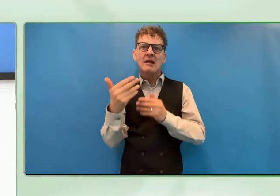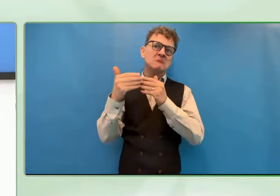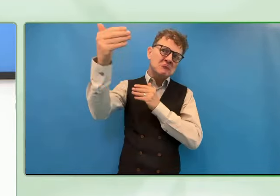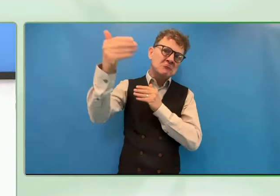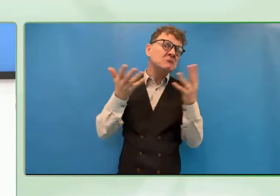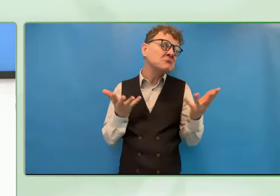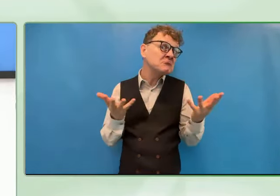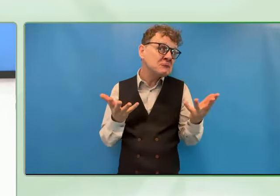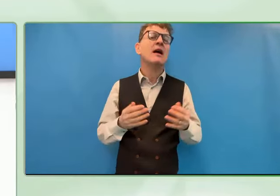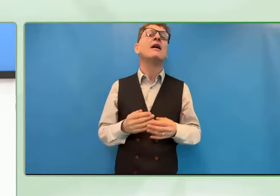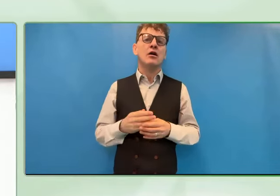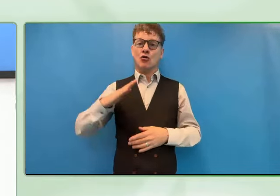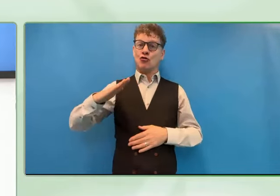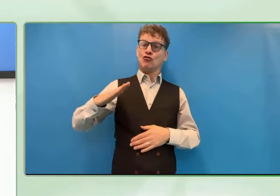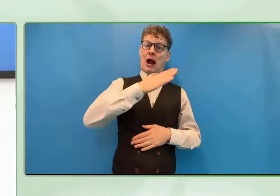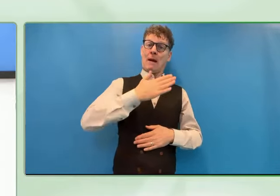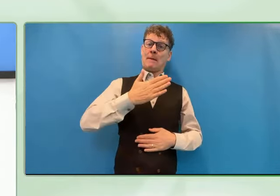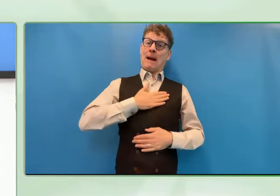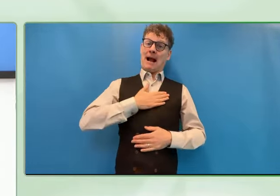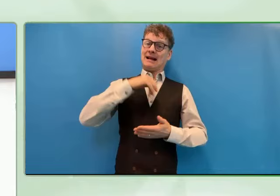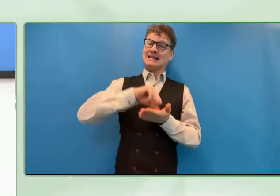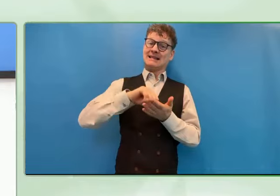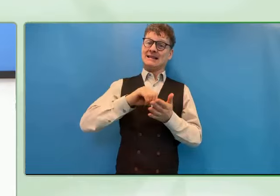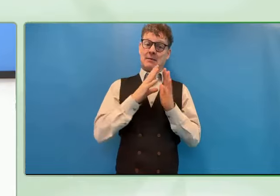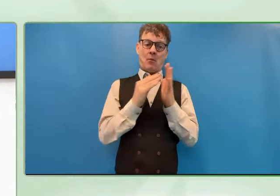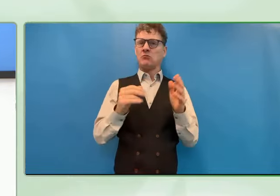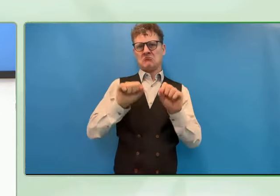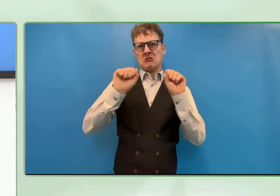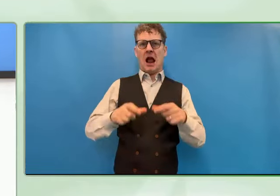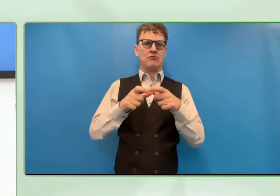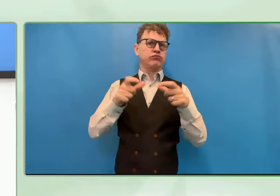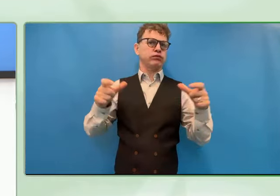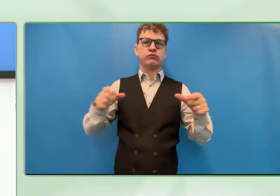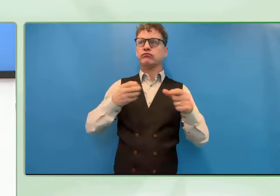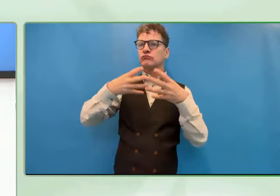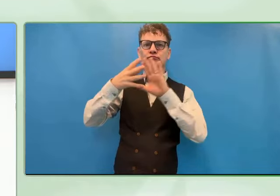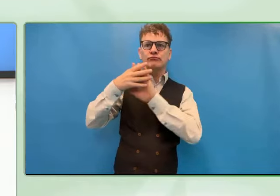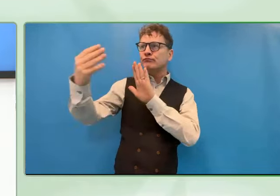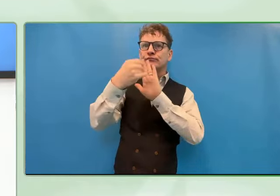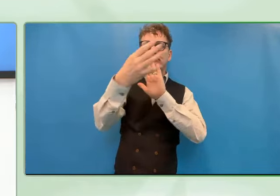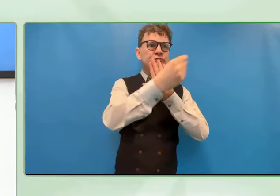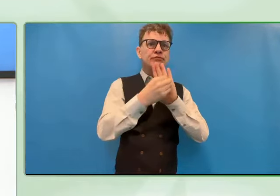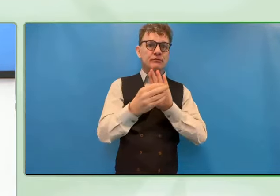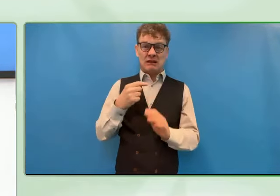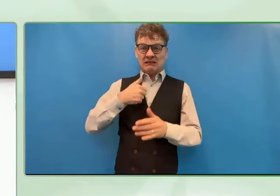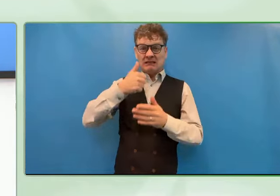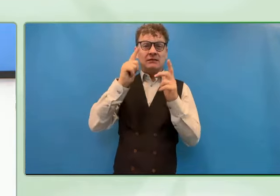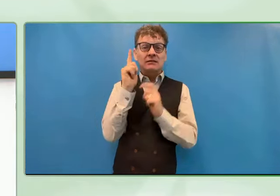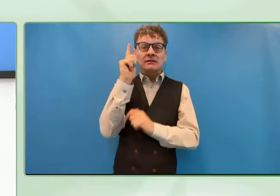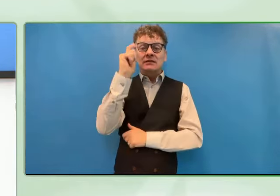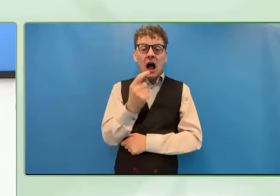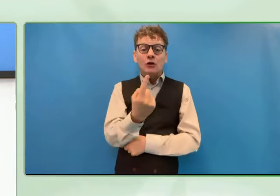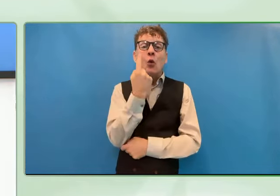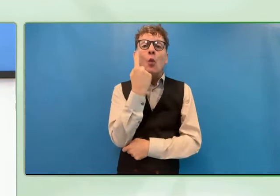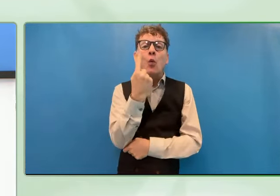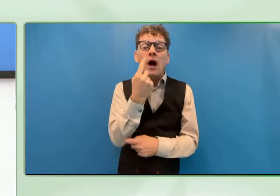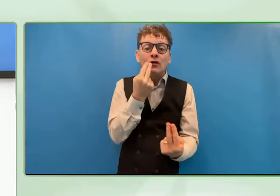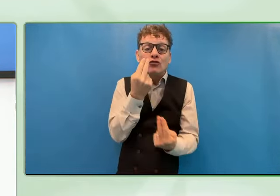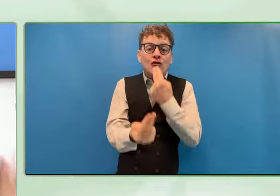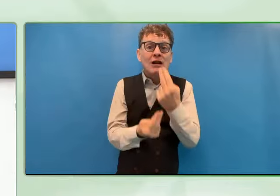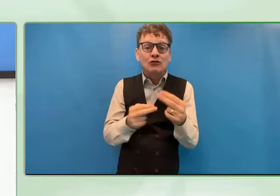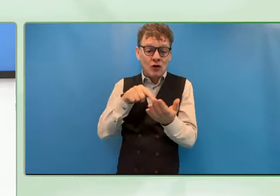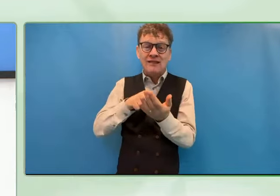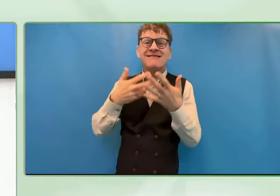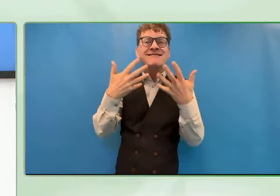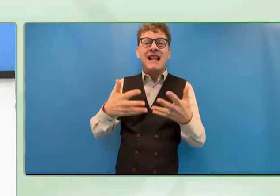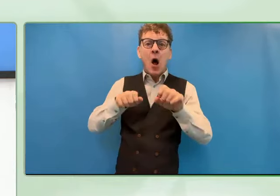has built a scalable model where we have replicated. We started from one restaurant, and now we are in 10 cities and have done more than